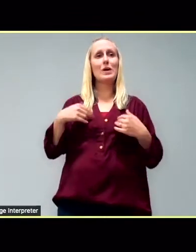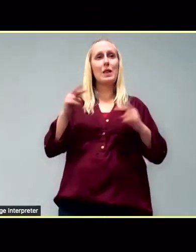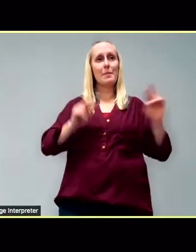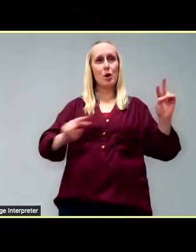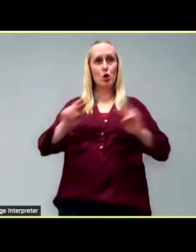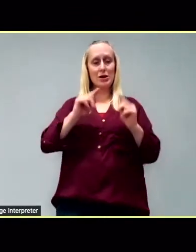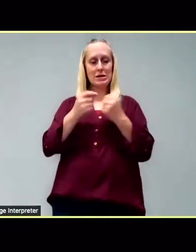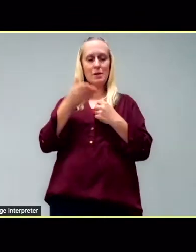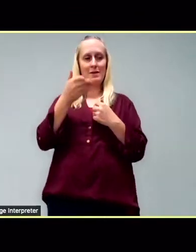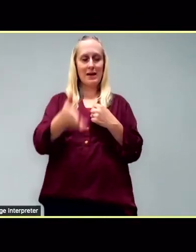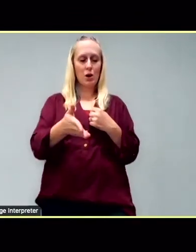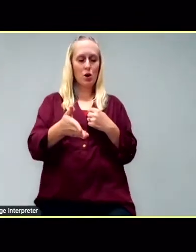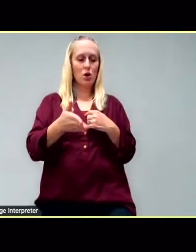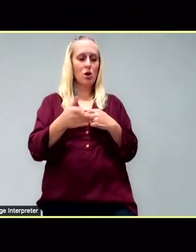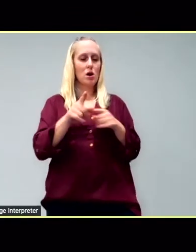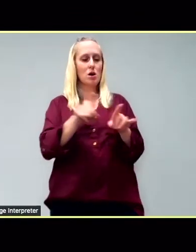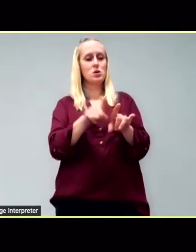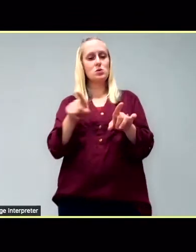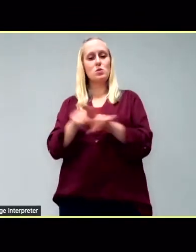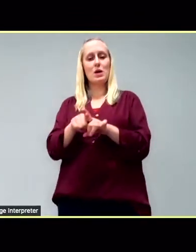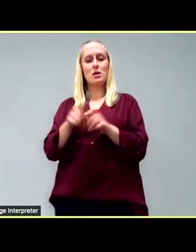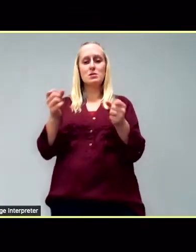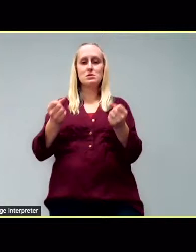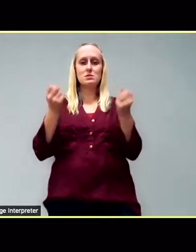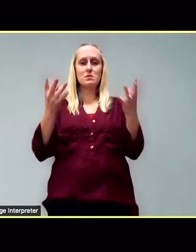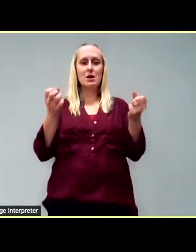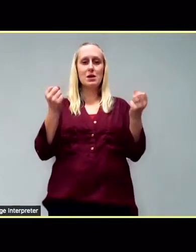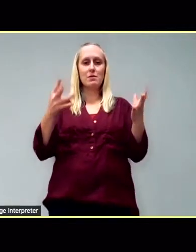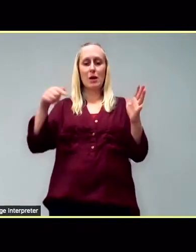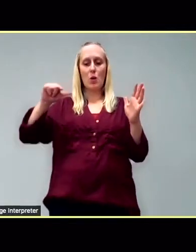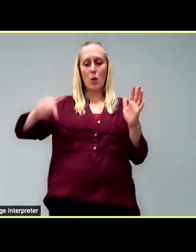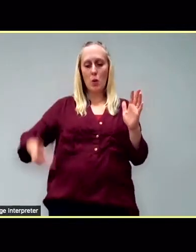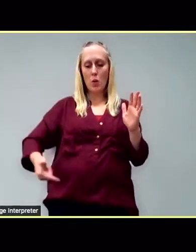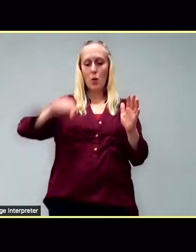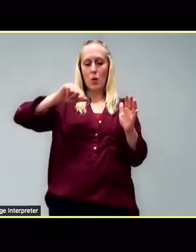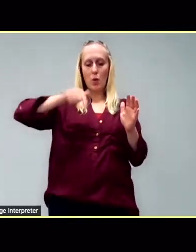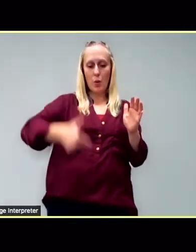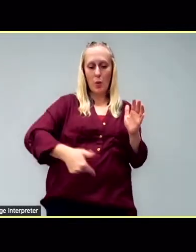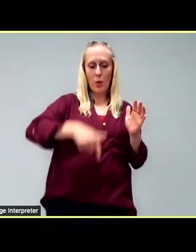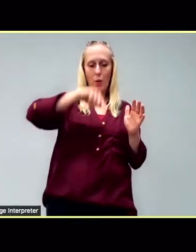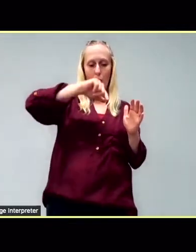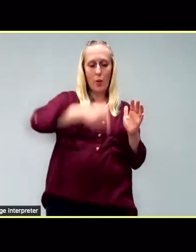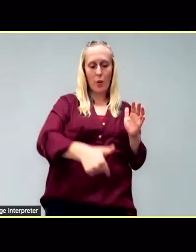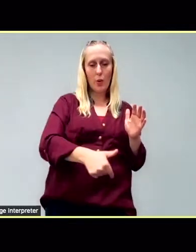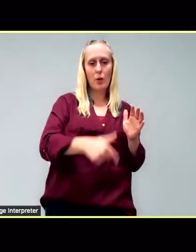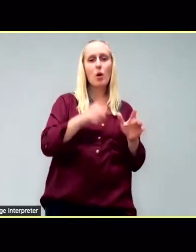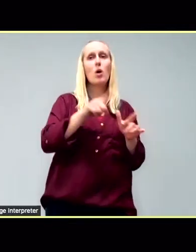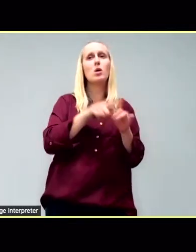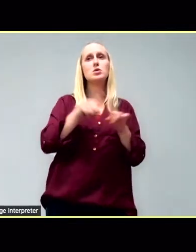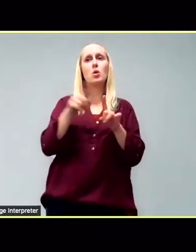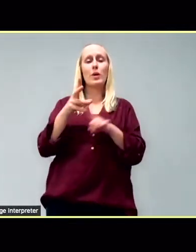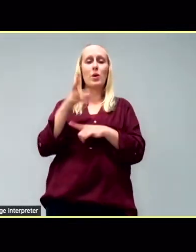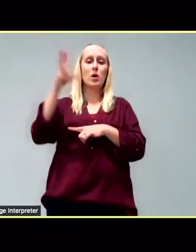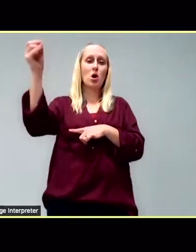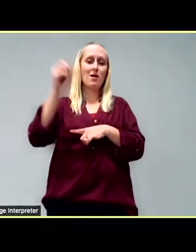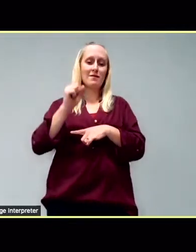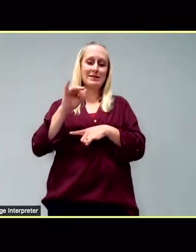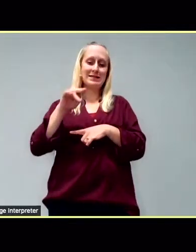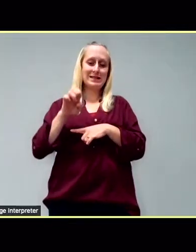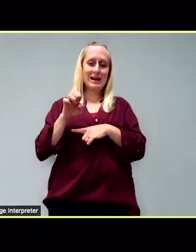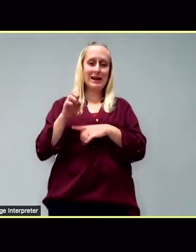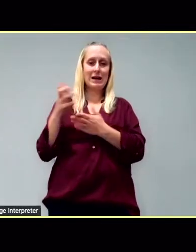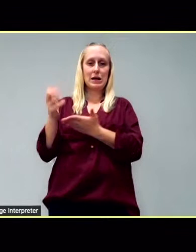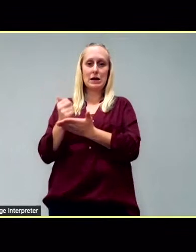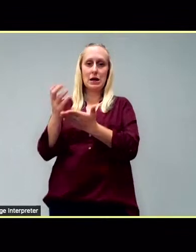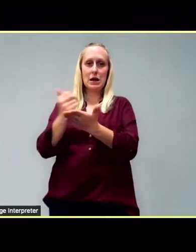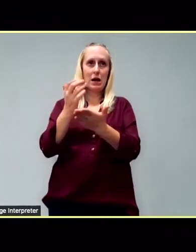as dozens of borings from groundwater. And then also we went offsite and sited several